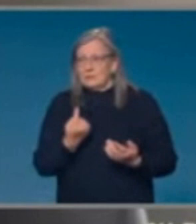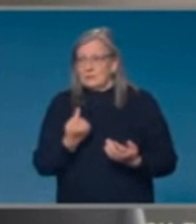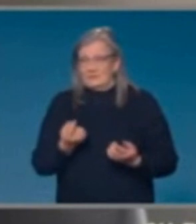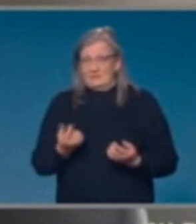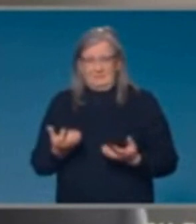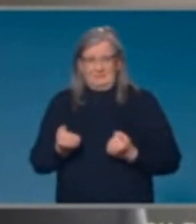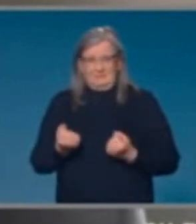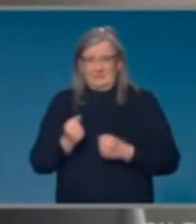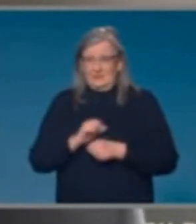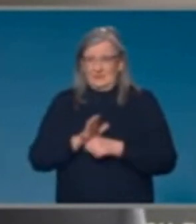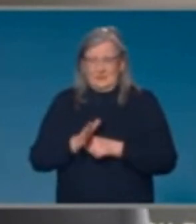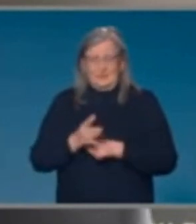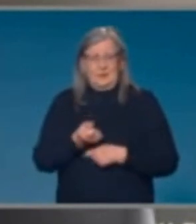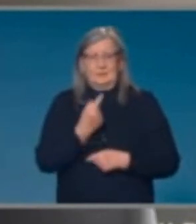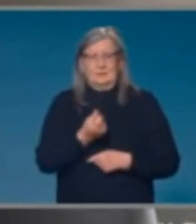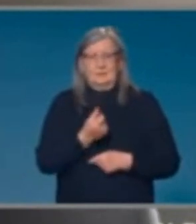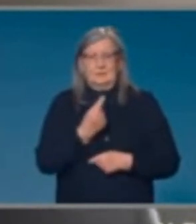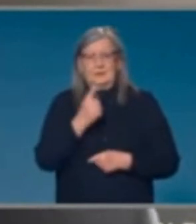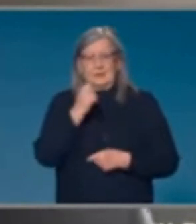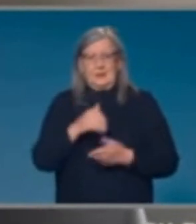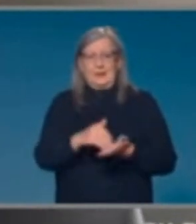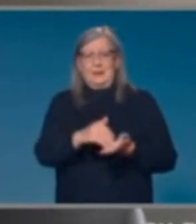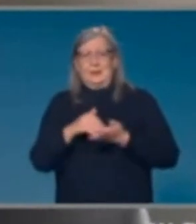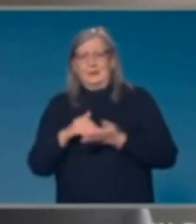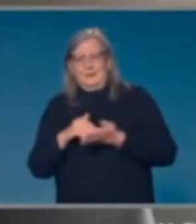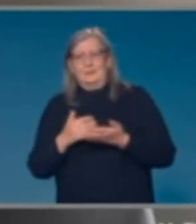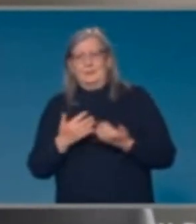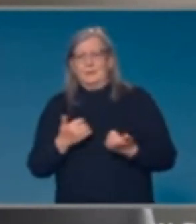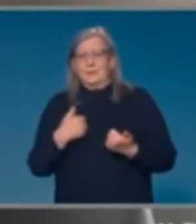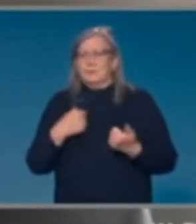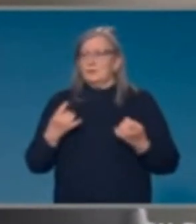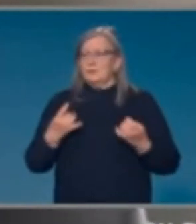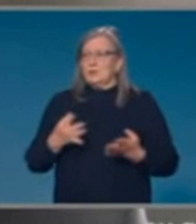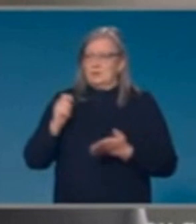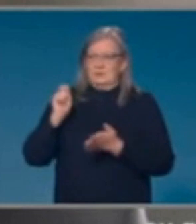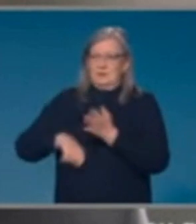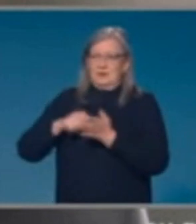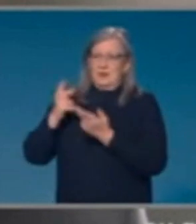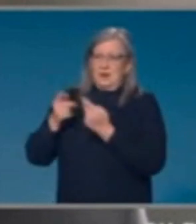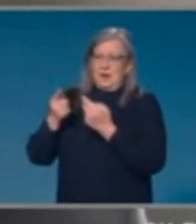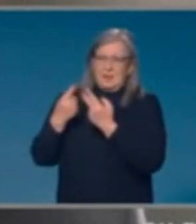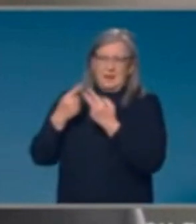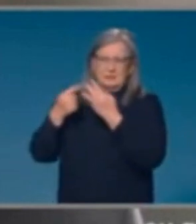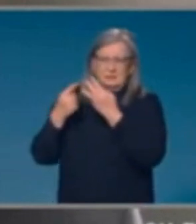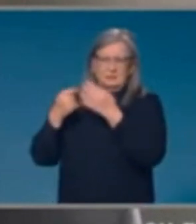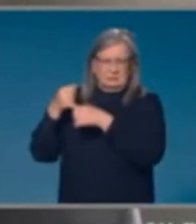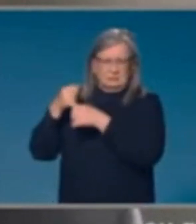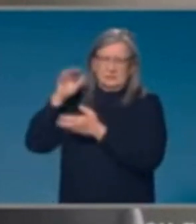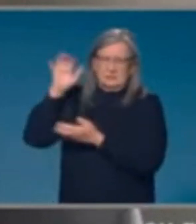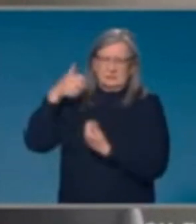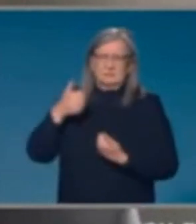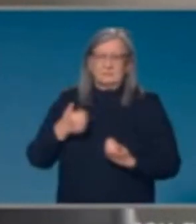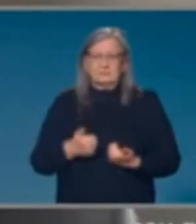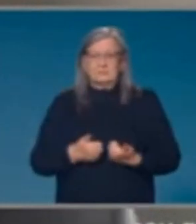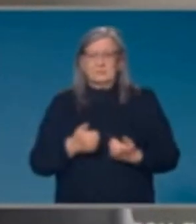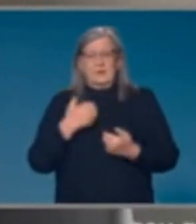these complement what we've already purchased on behalf of Australia. So there have been 4 frontline